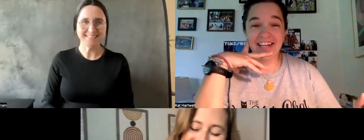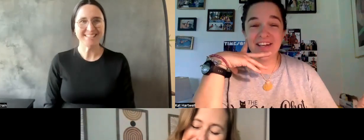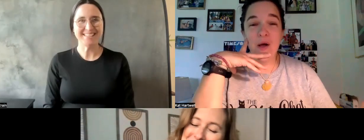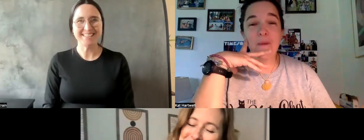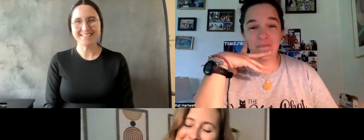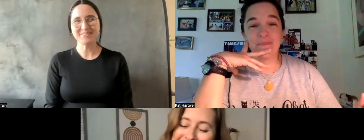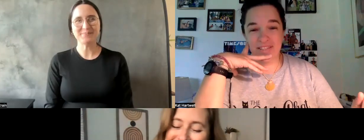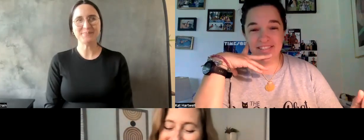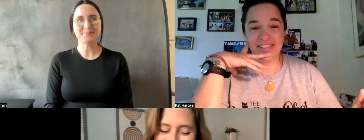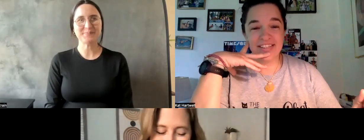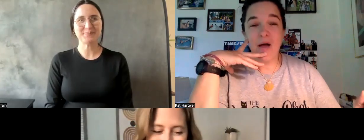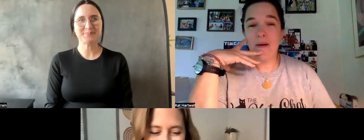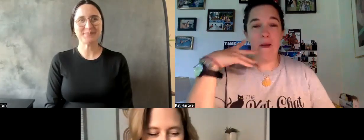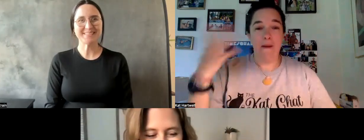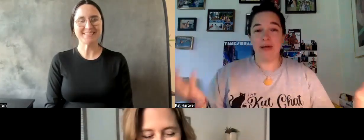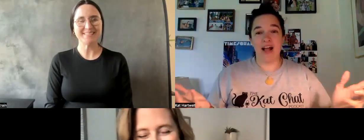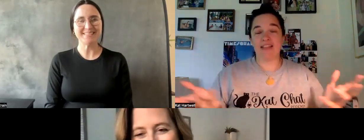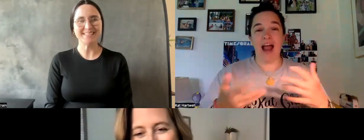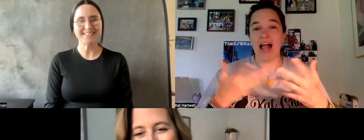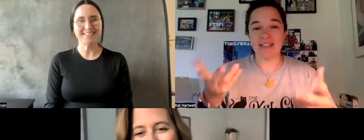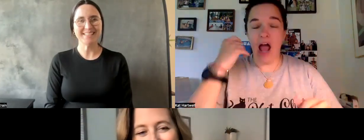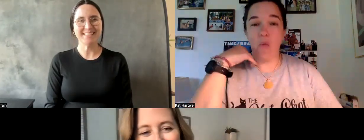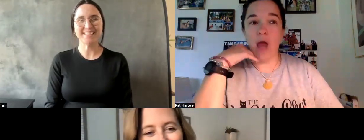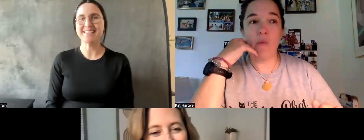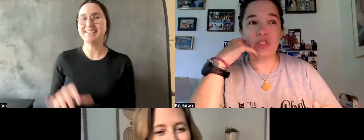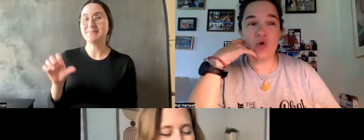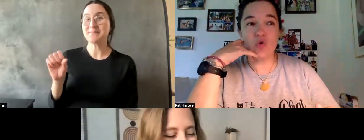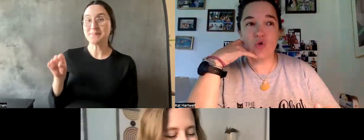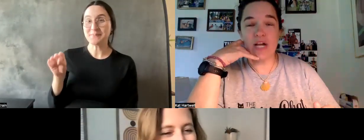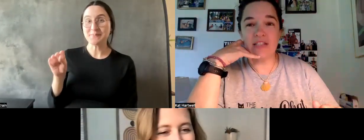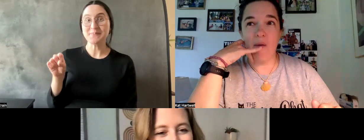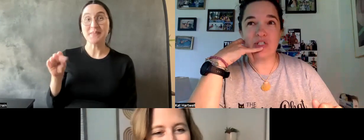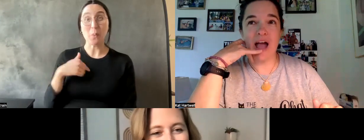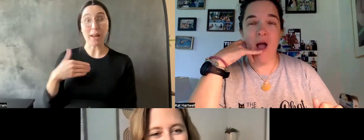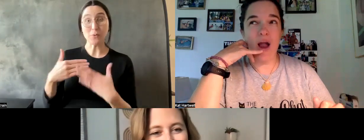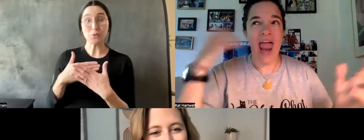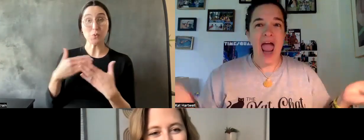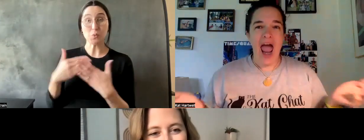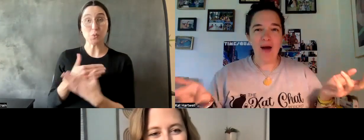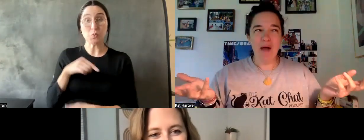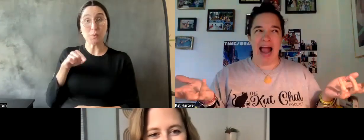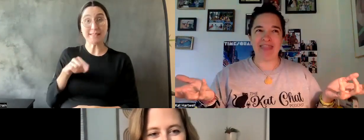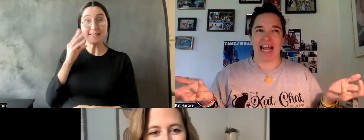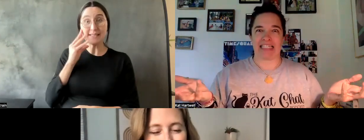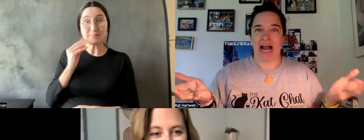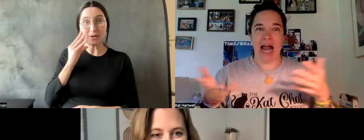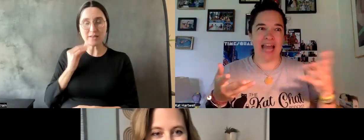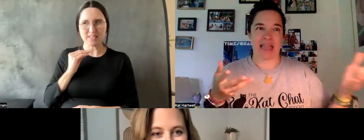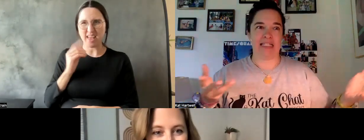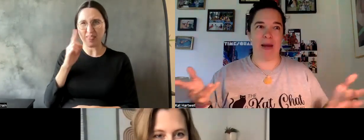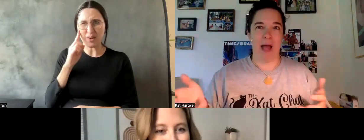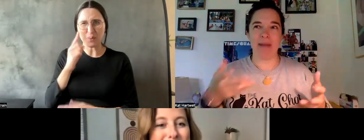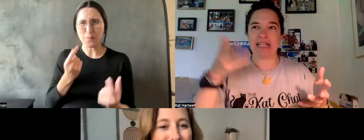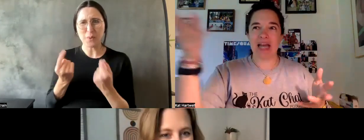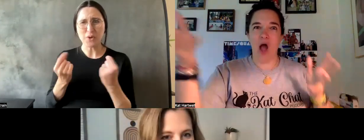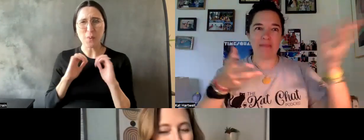Yeah. So funny. Like I thought when I was new to this, I was like, okay, how do I contact